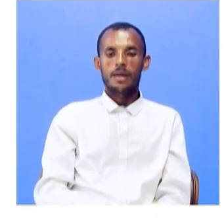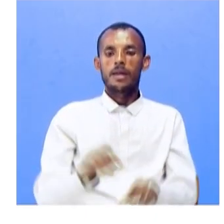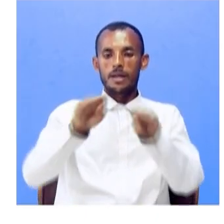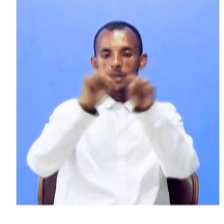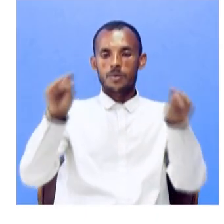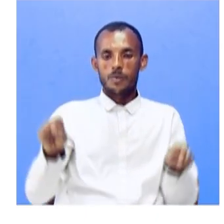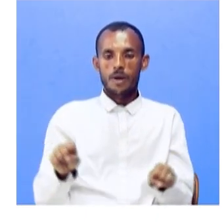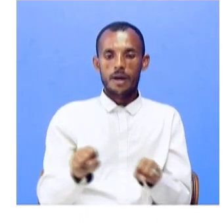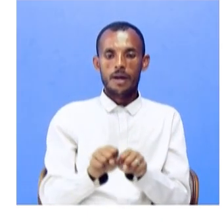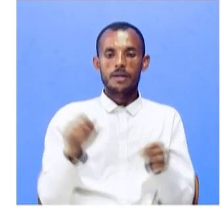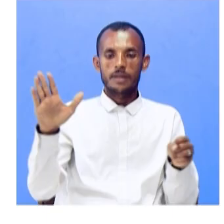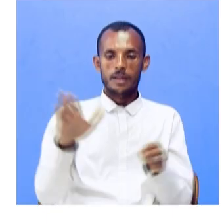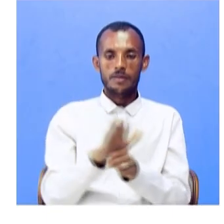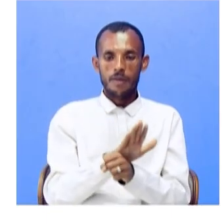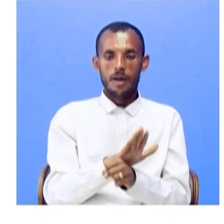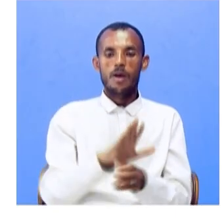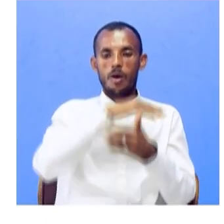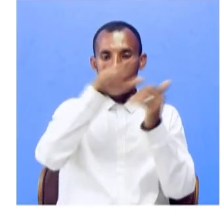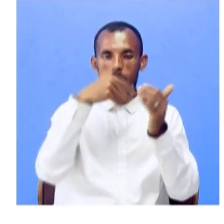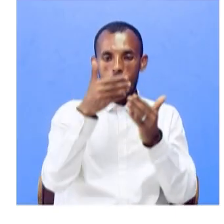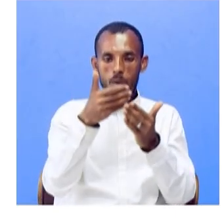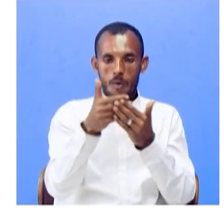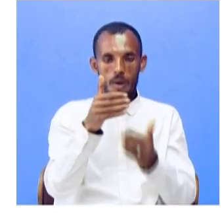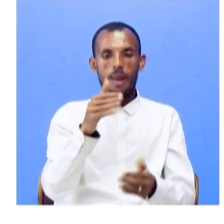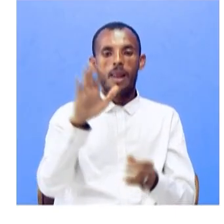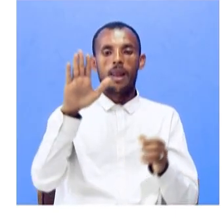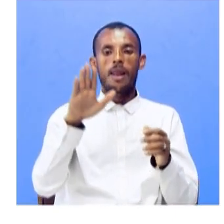satisfies all properties